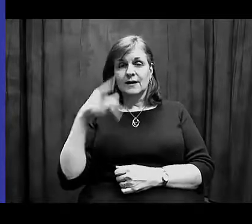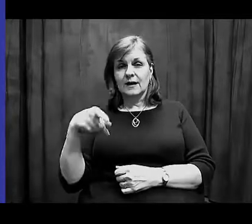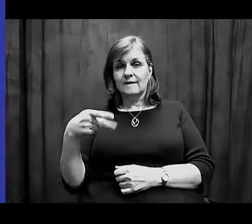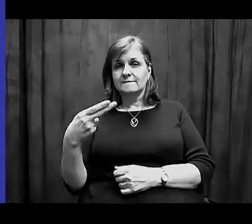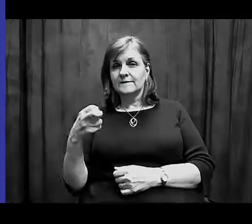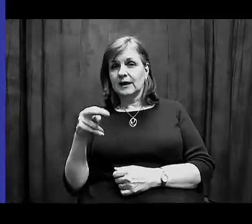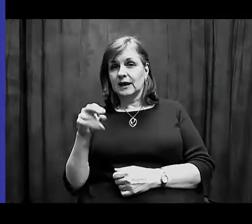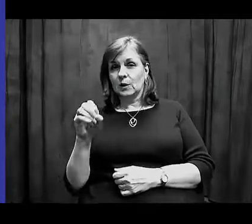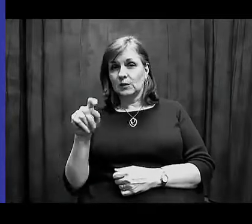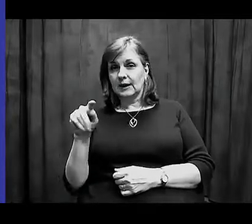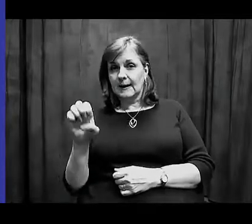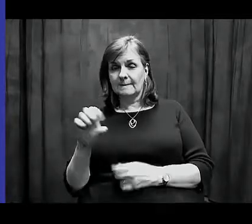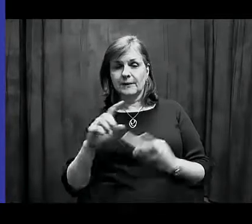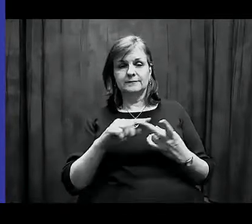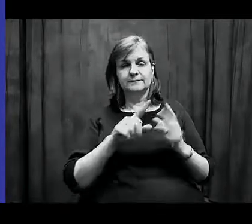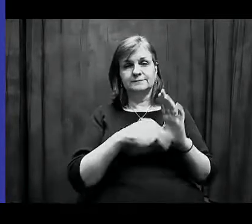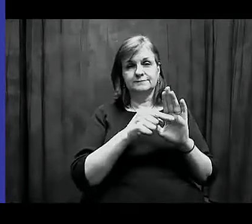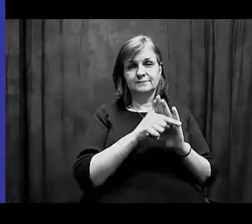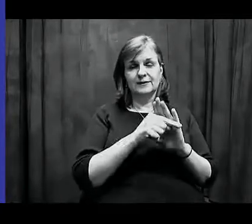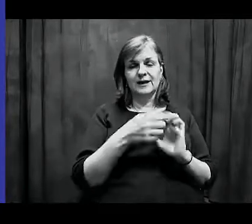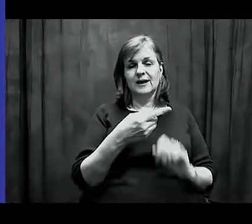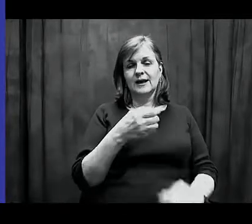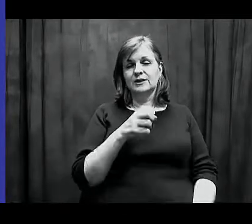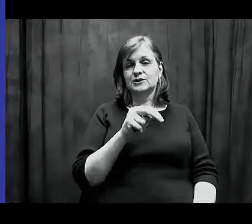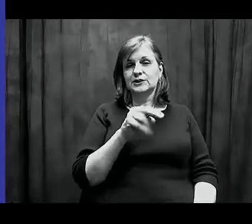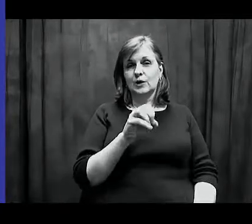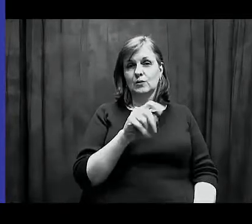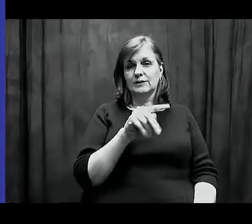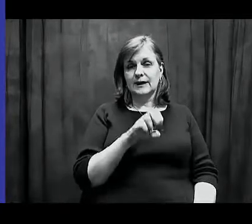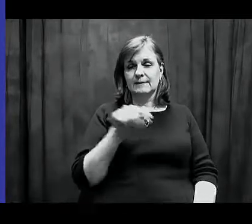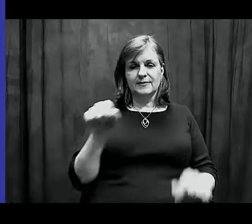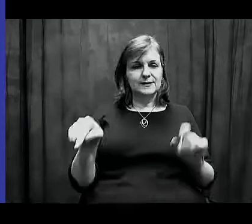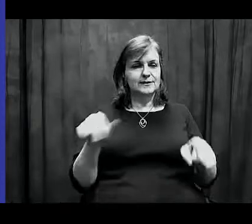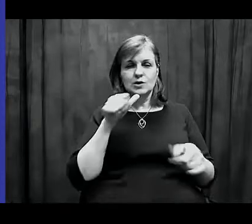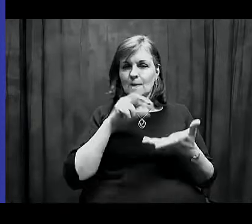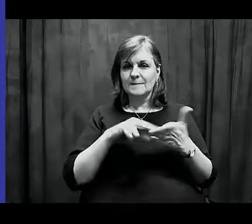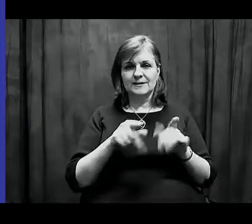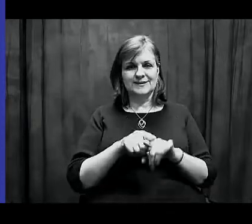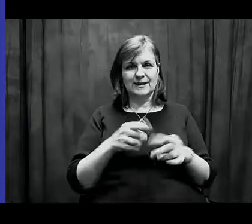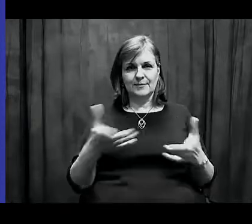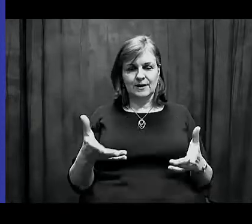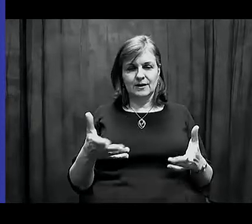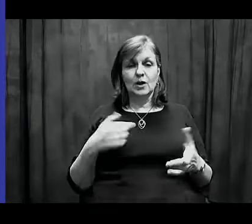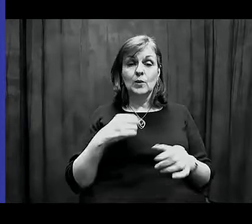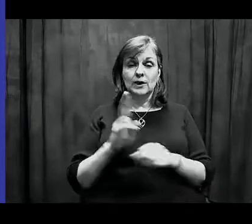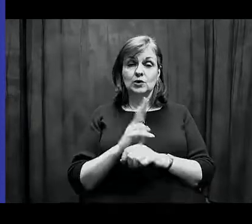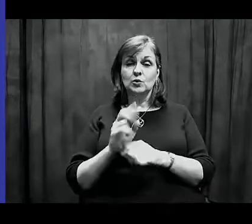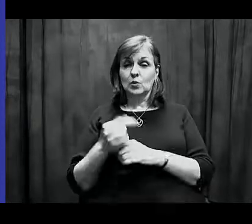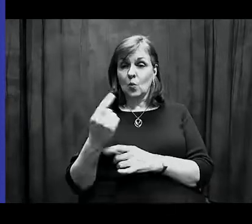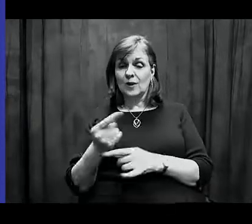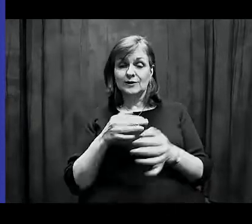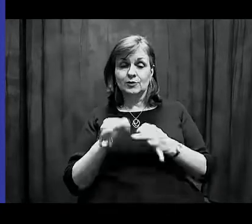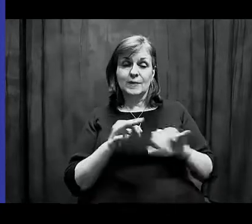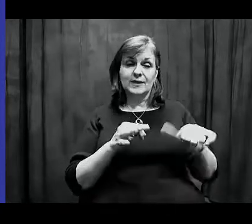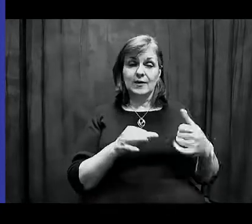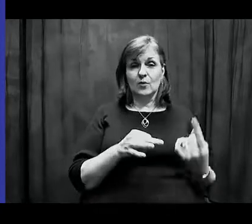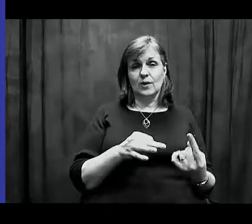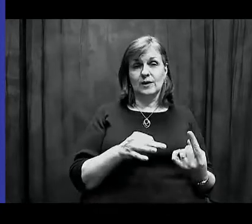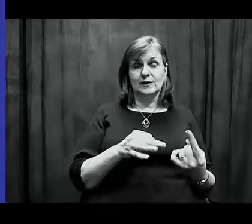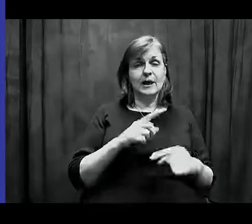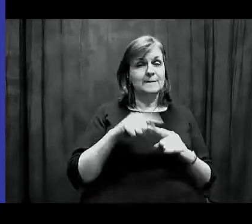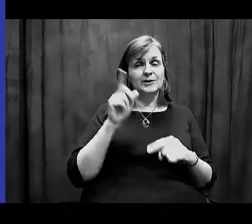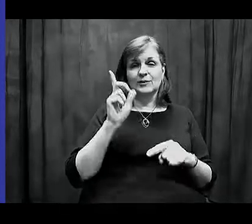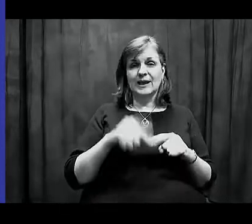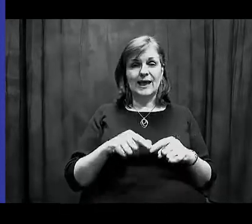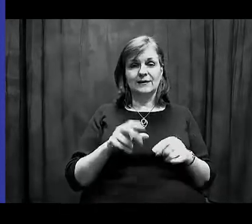are phenotype and genotype. These are not interchangeable terms. We can use one to describe